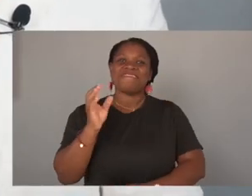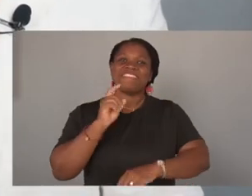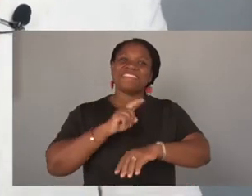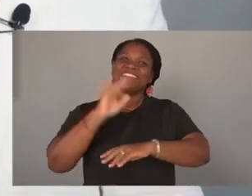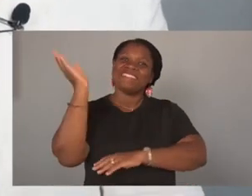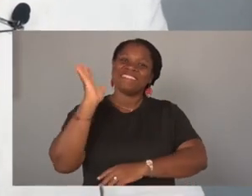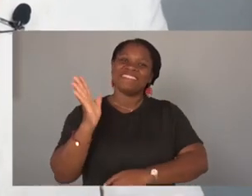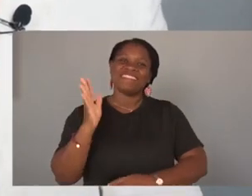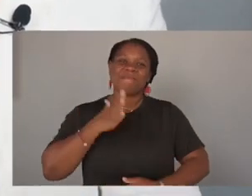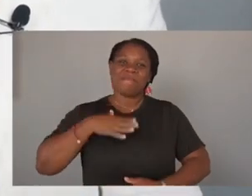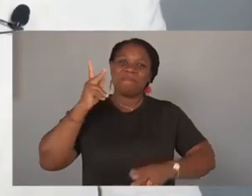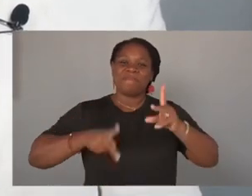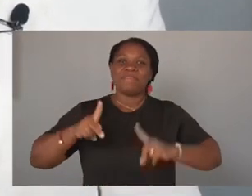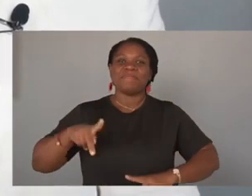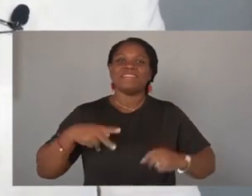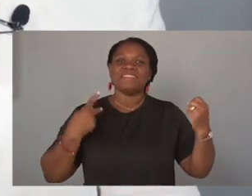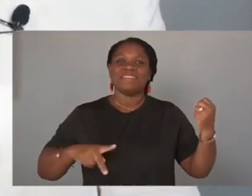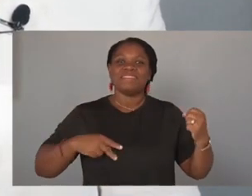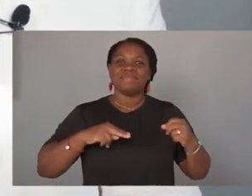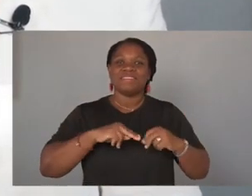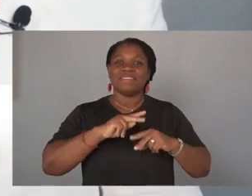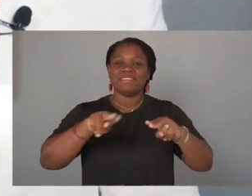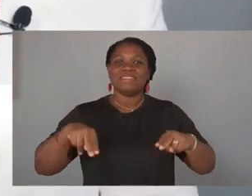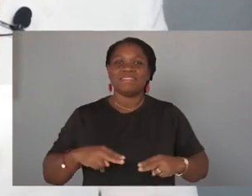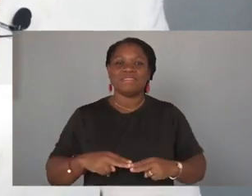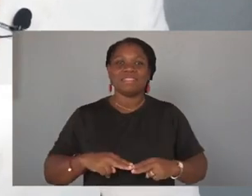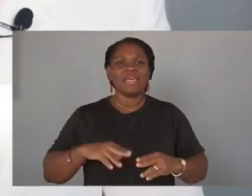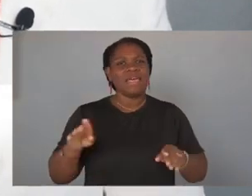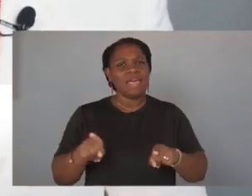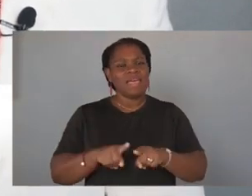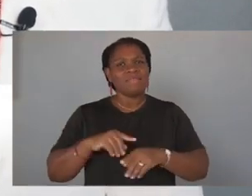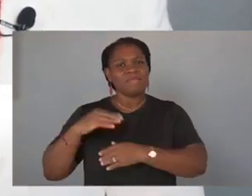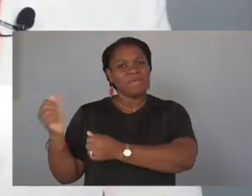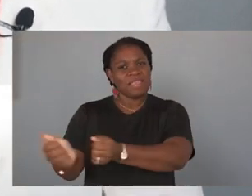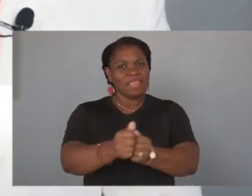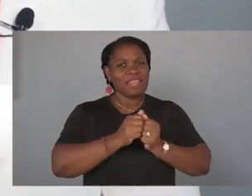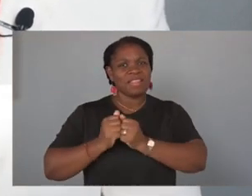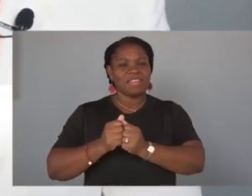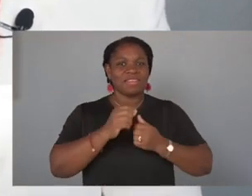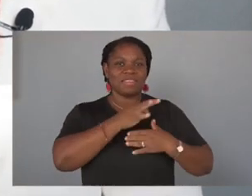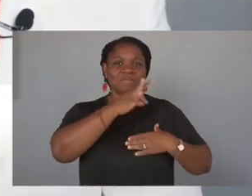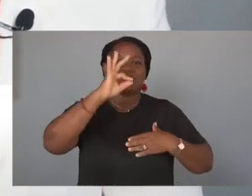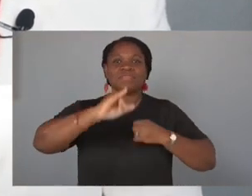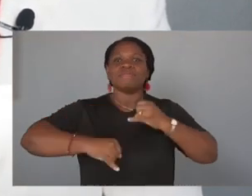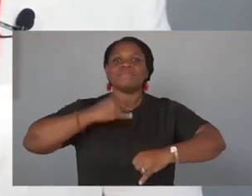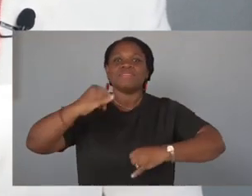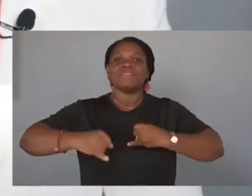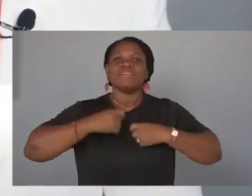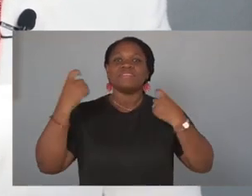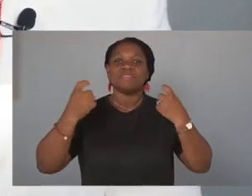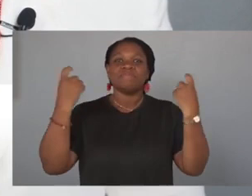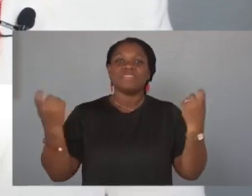Season's greetings, my fellow citizens and residents of St. Kitts and Nevis. As we gather in the spirit of joy and